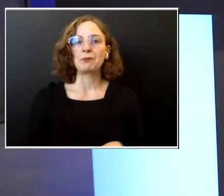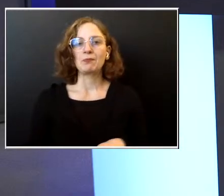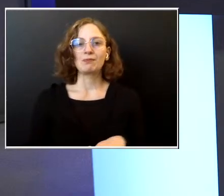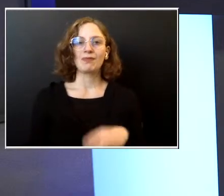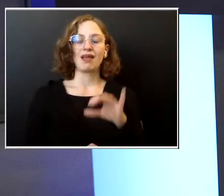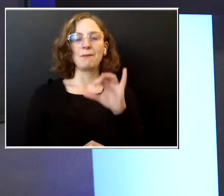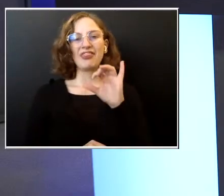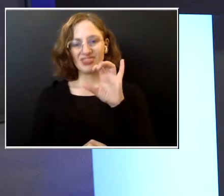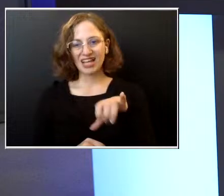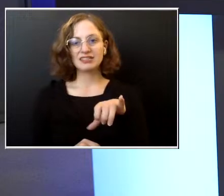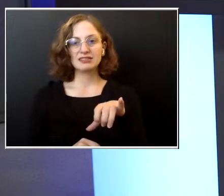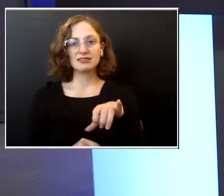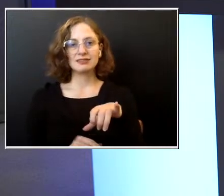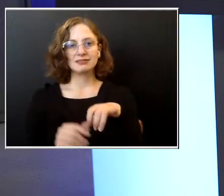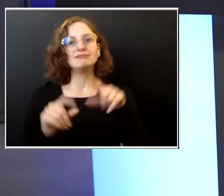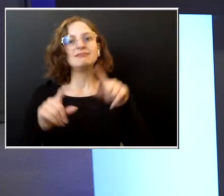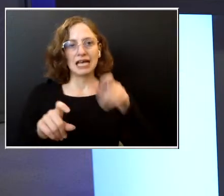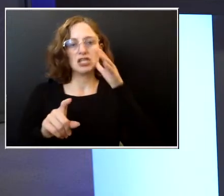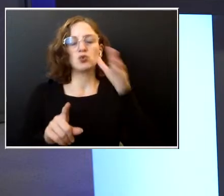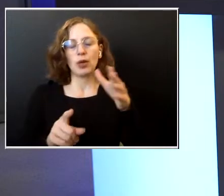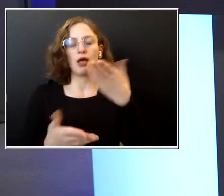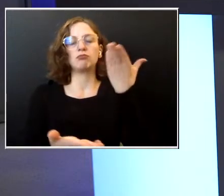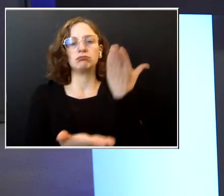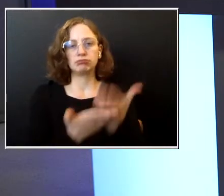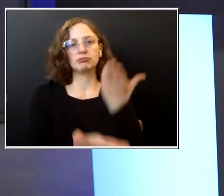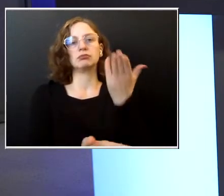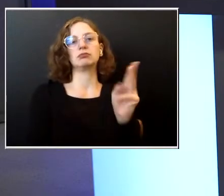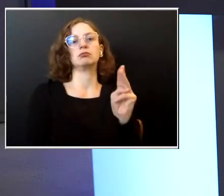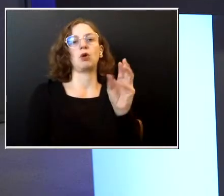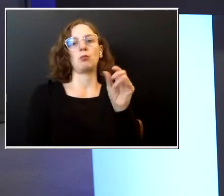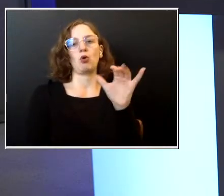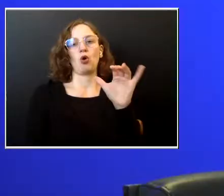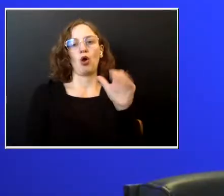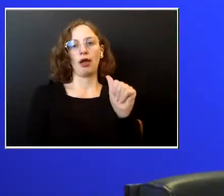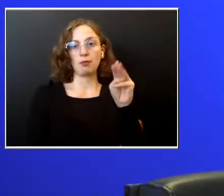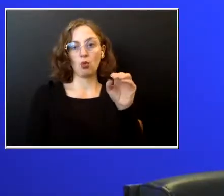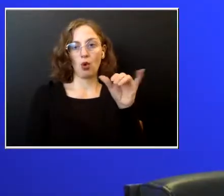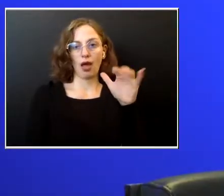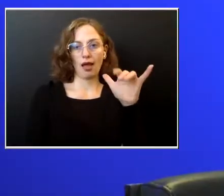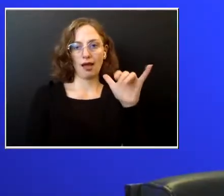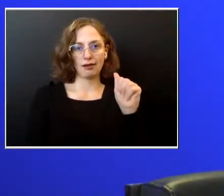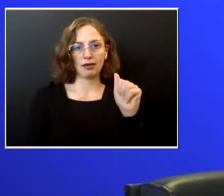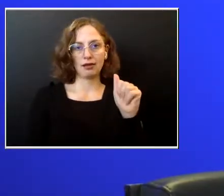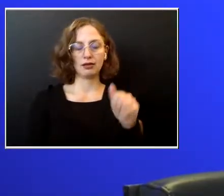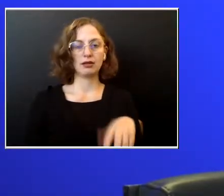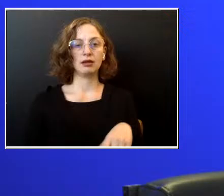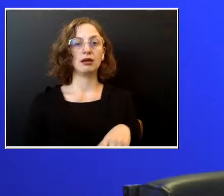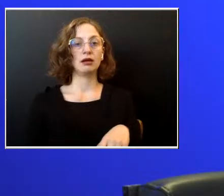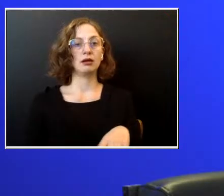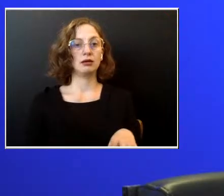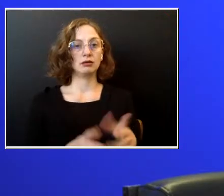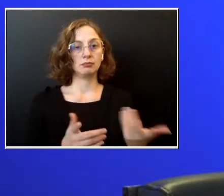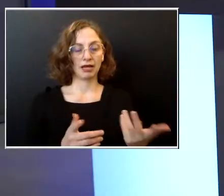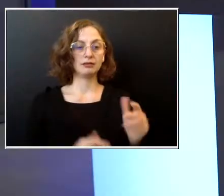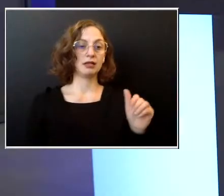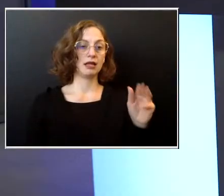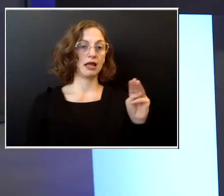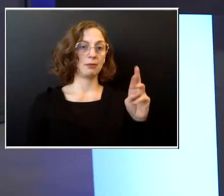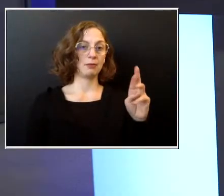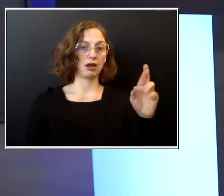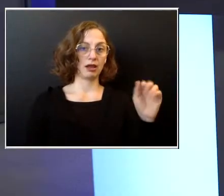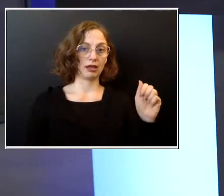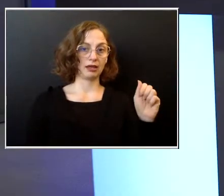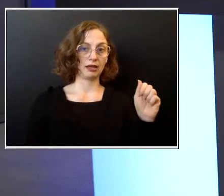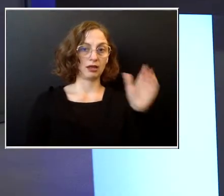proves Moya Moya. But there are other tests, like the MRA she was talking about, that would lead you to suspect the Moya Moya. And we have Narissa's